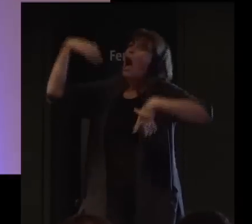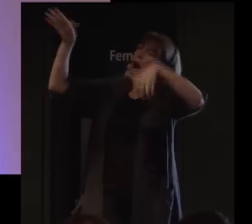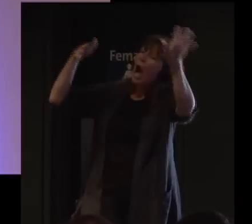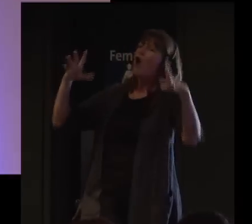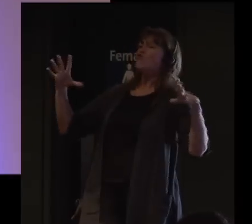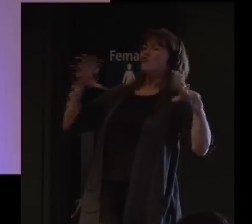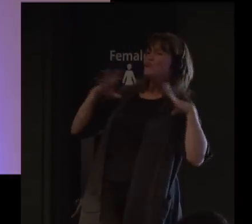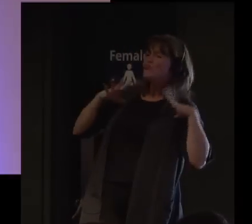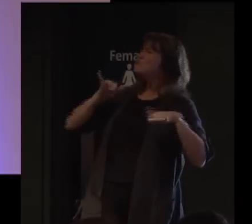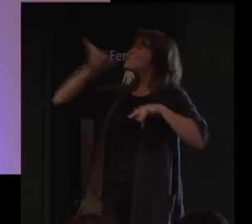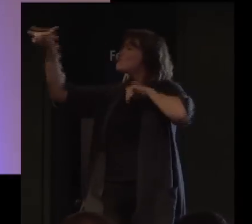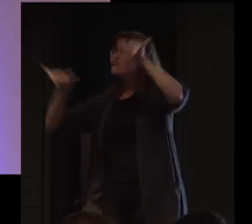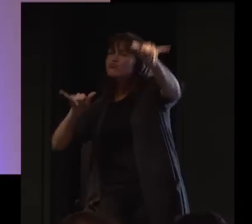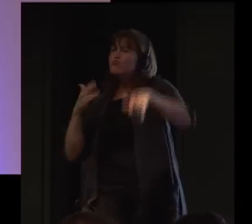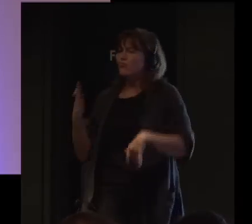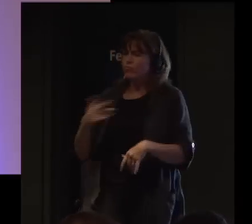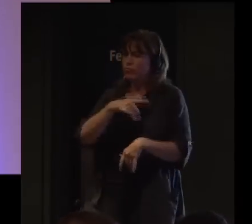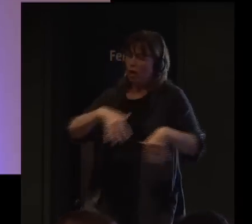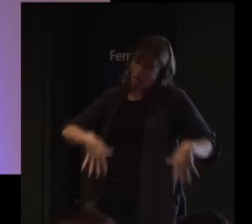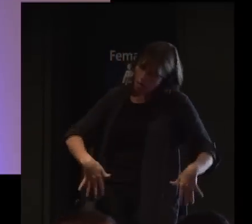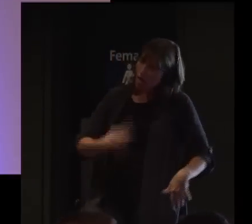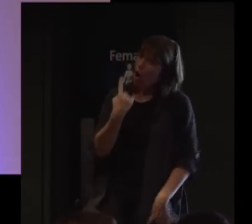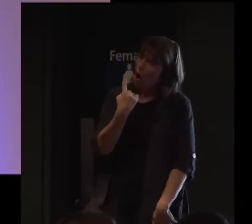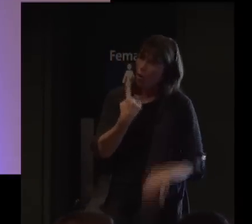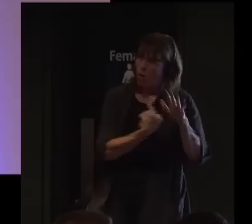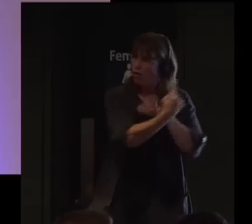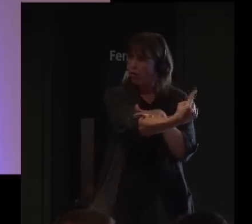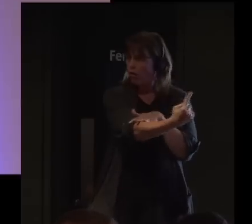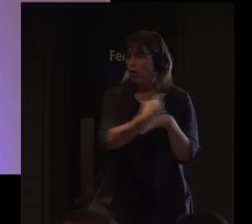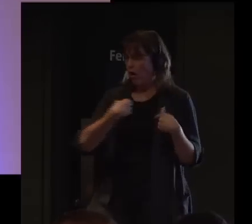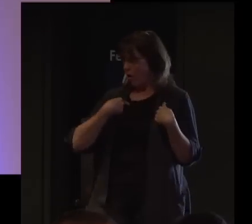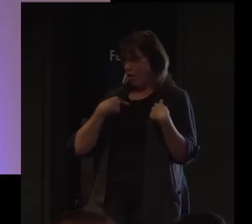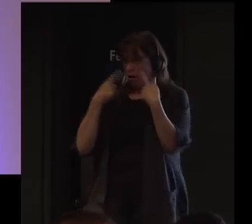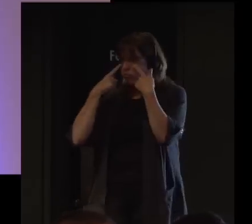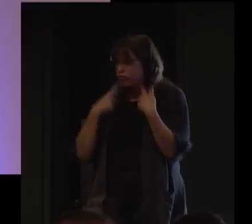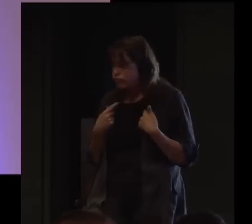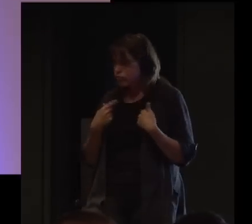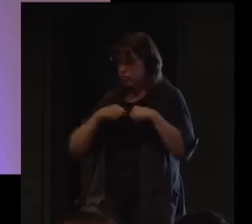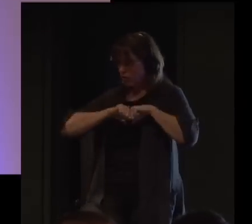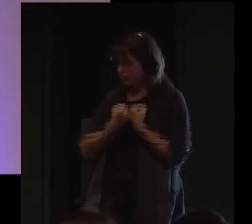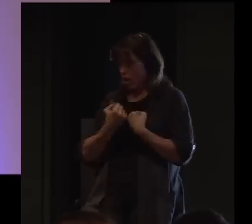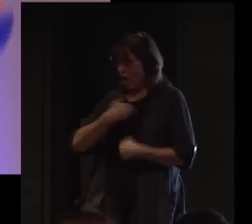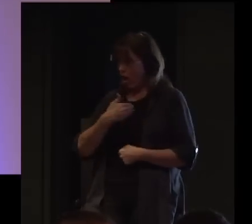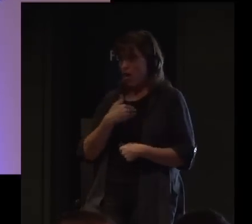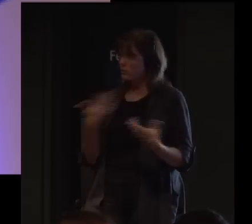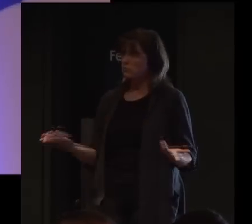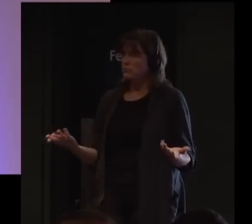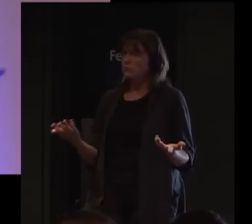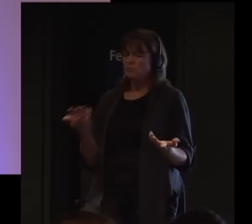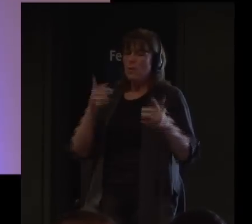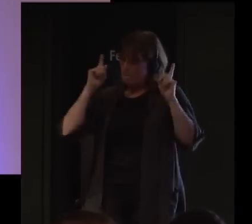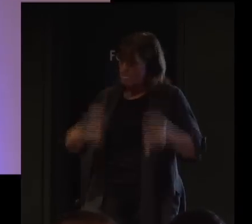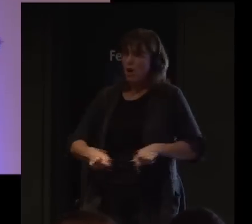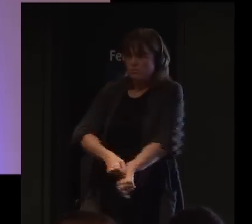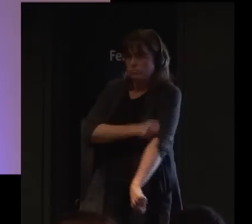suffering from isolation, it really broke my heart, and I thought, wow, we need to do something. If we look at